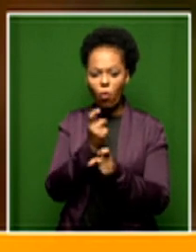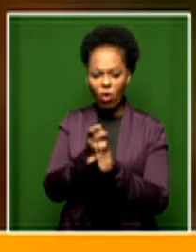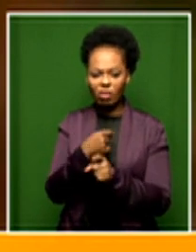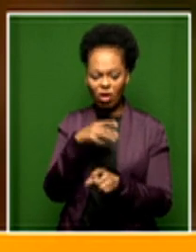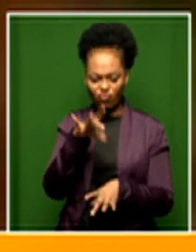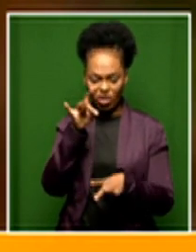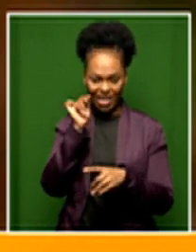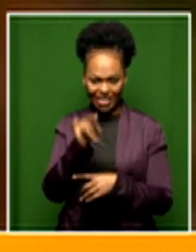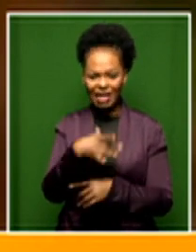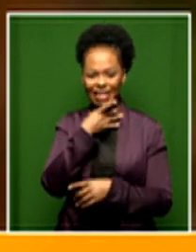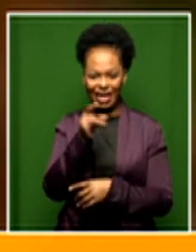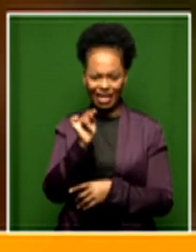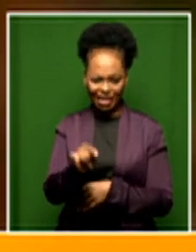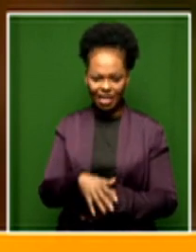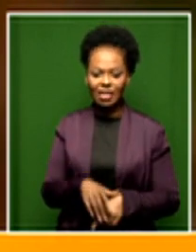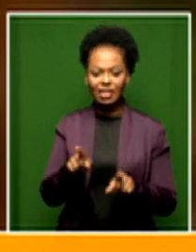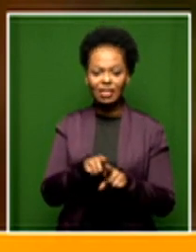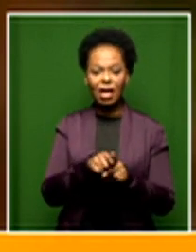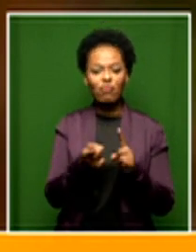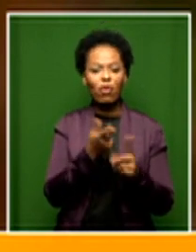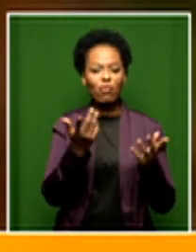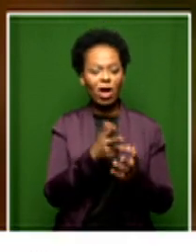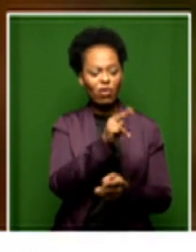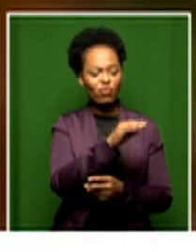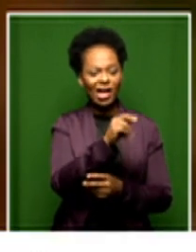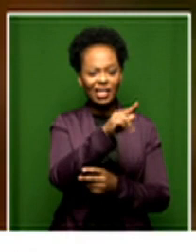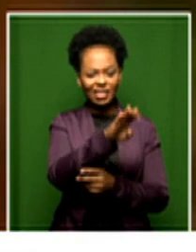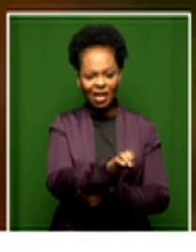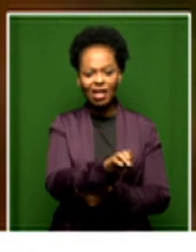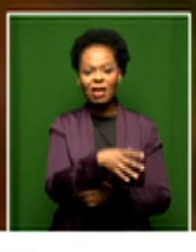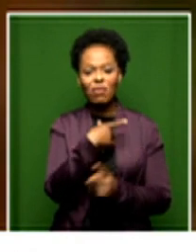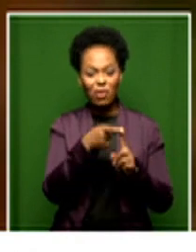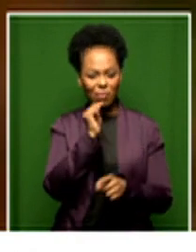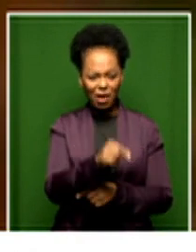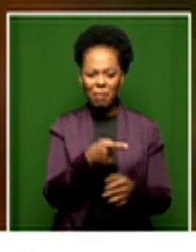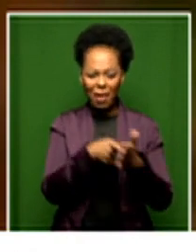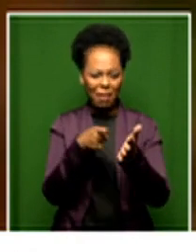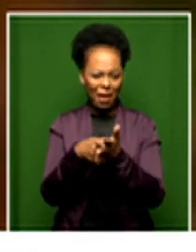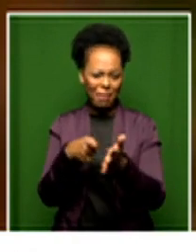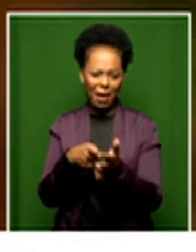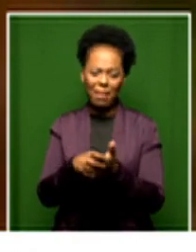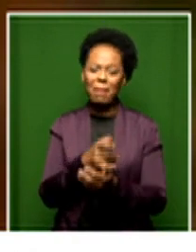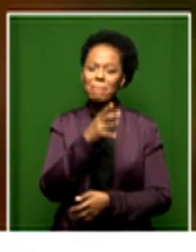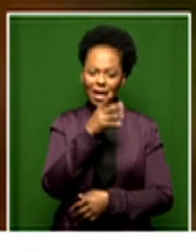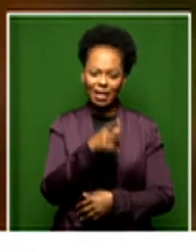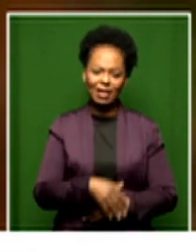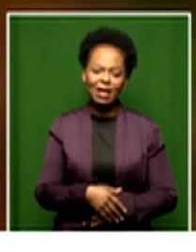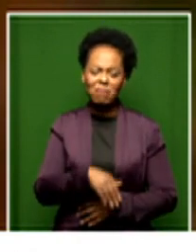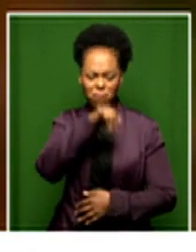lockdown. And people from Newcastle, where I'm coming from, in Wada Deni, they've been buying it a lot and they're still buying it even